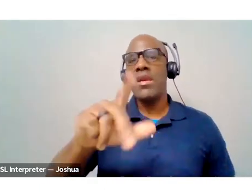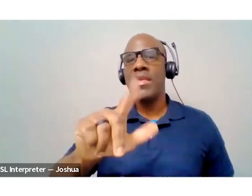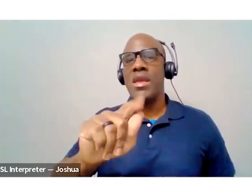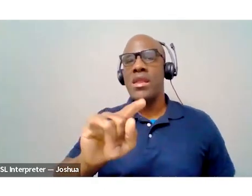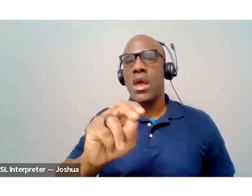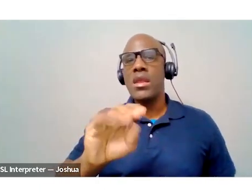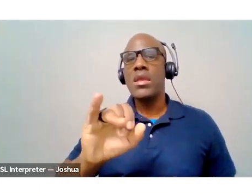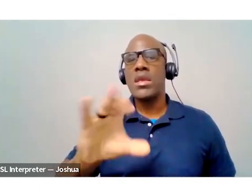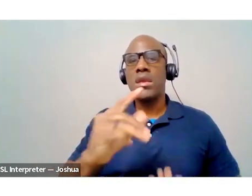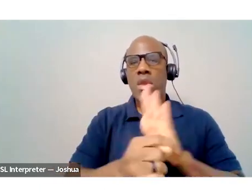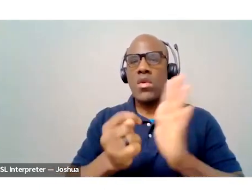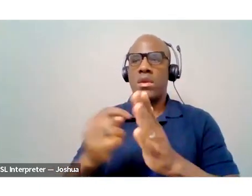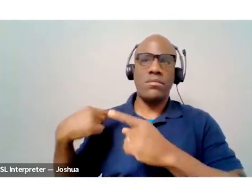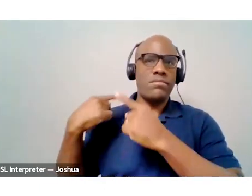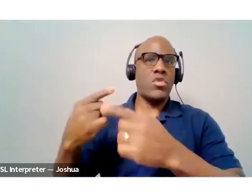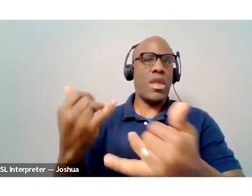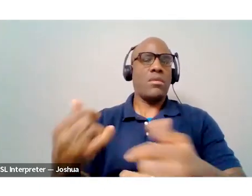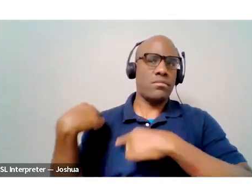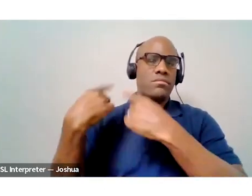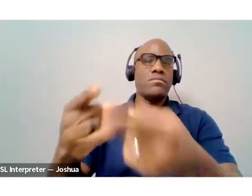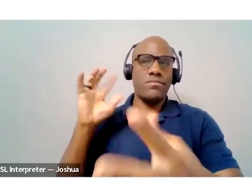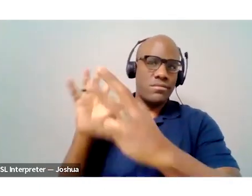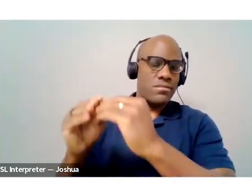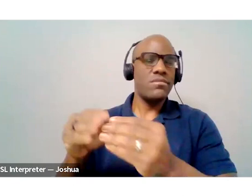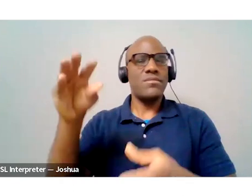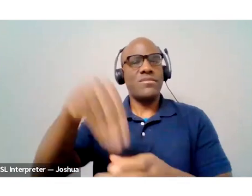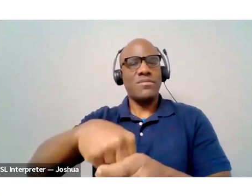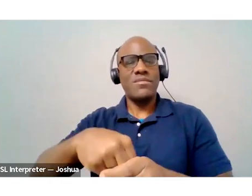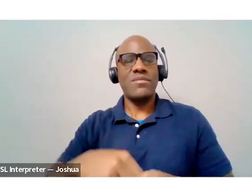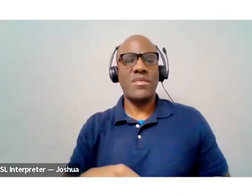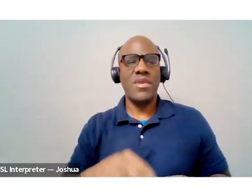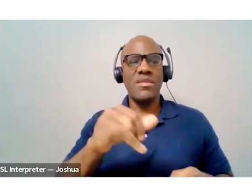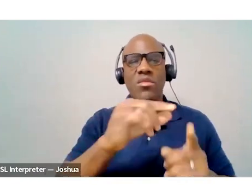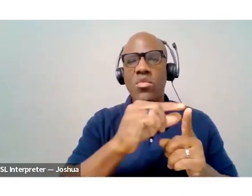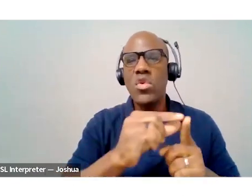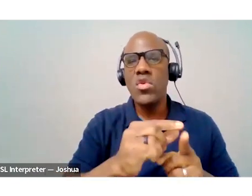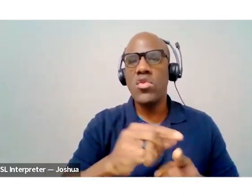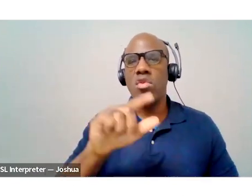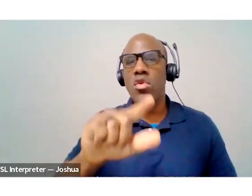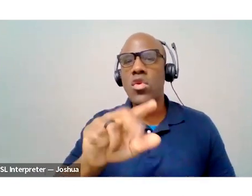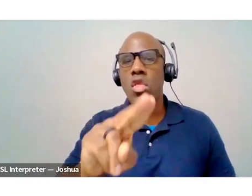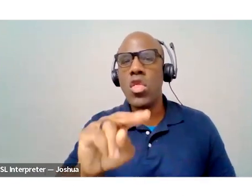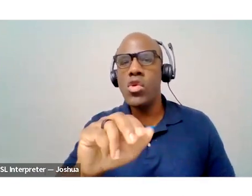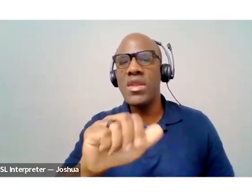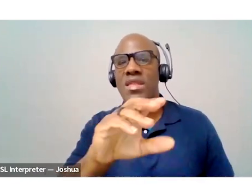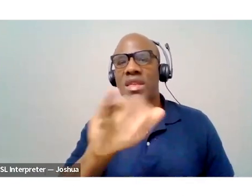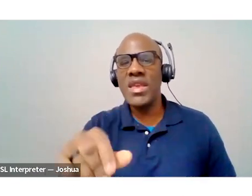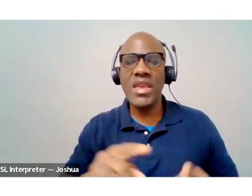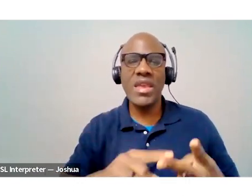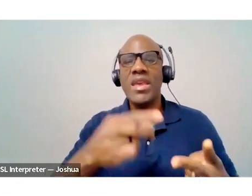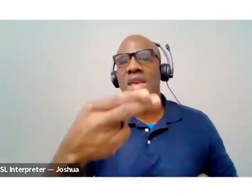like lunacy, crazy, insane, and hysteria developed over time and how they were deployed to